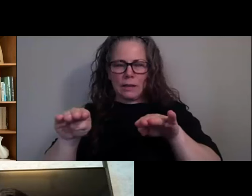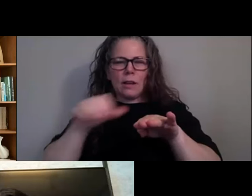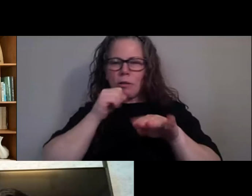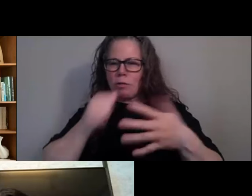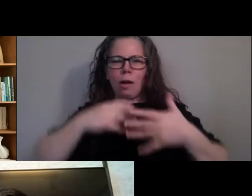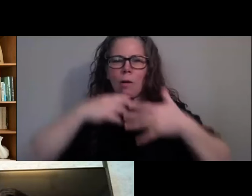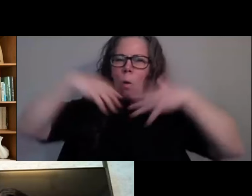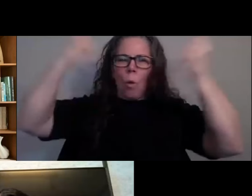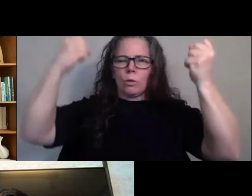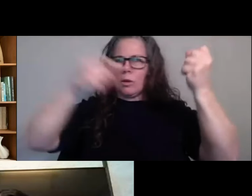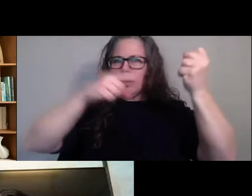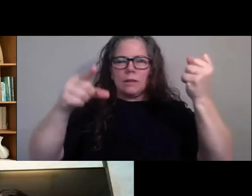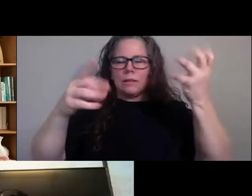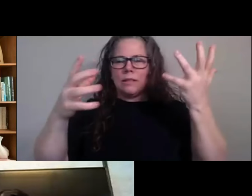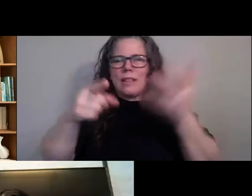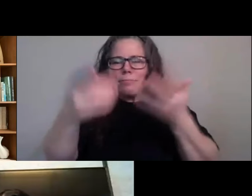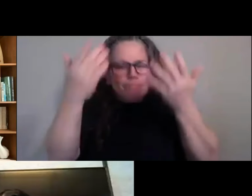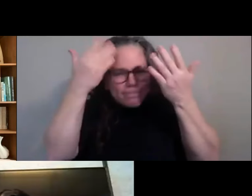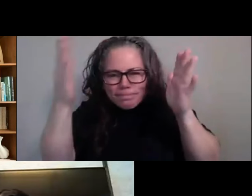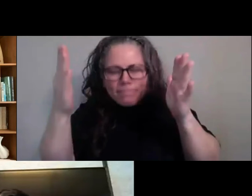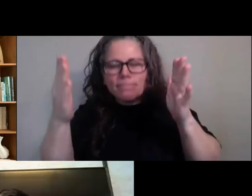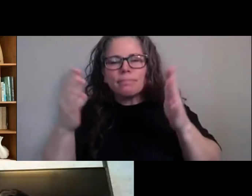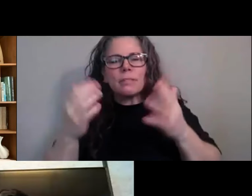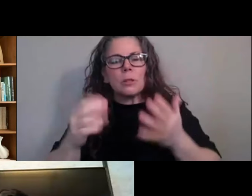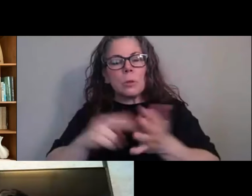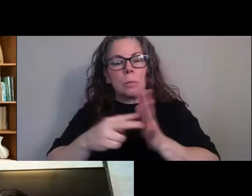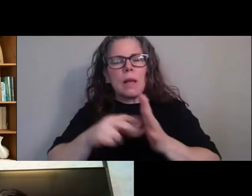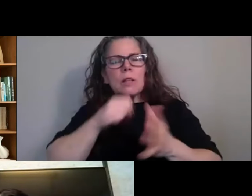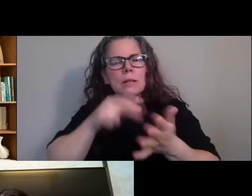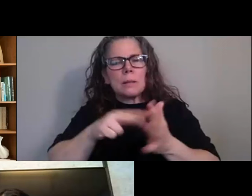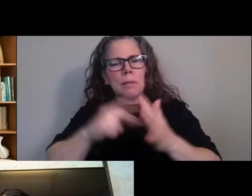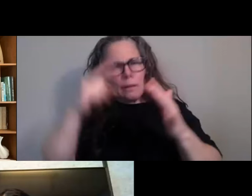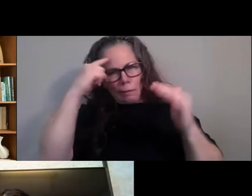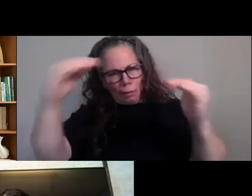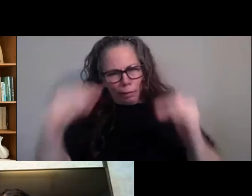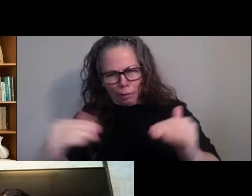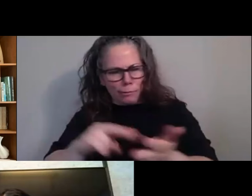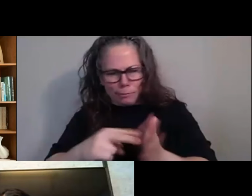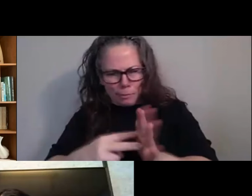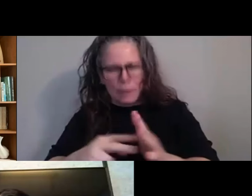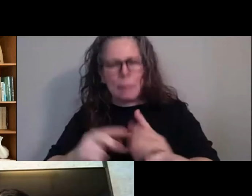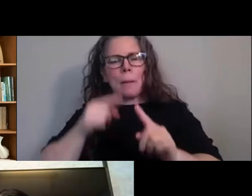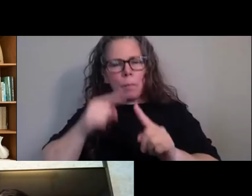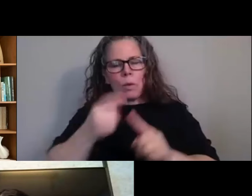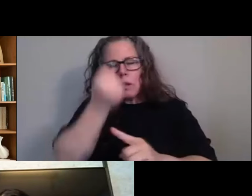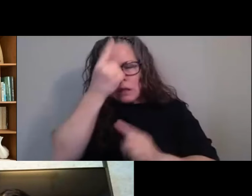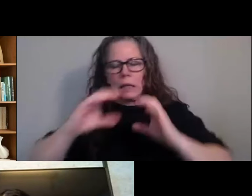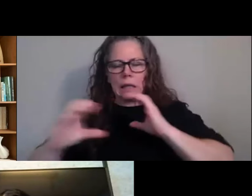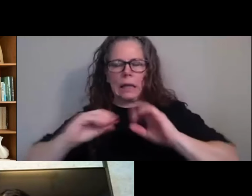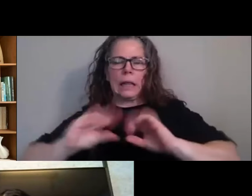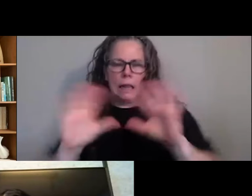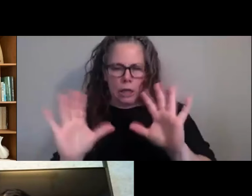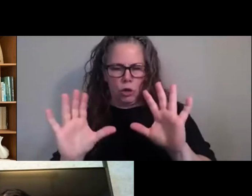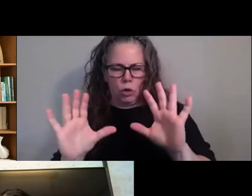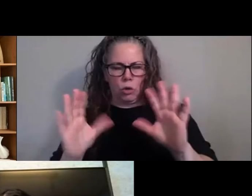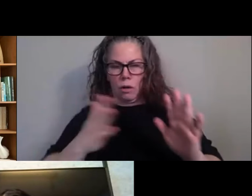complicated terms. And it's not necessarily assuming the intelligence of people. That's not my point. My point is to really monitor yourself. Have